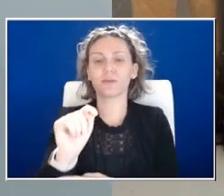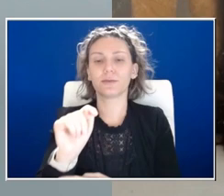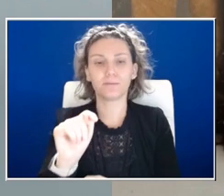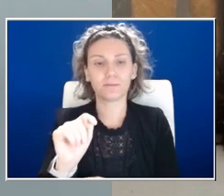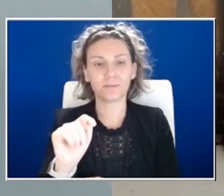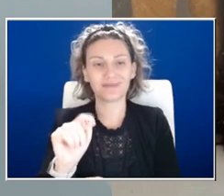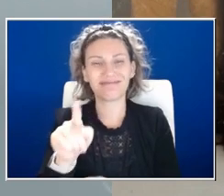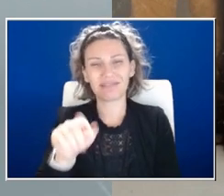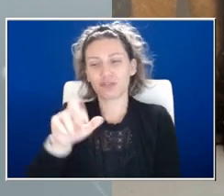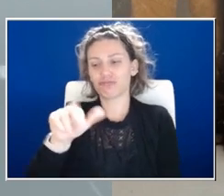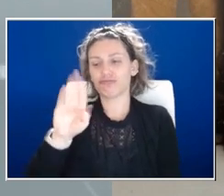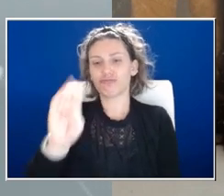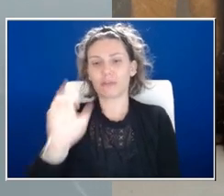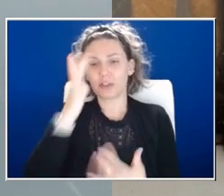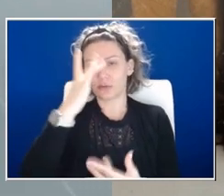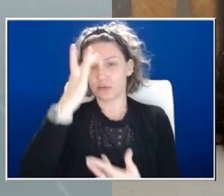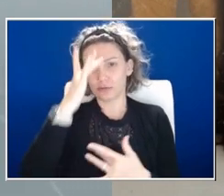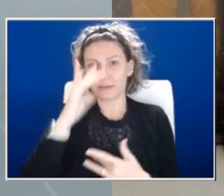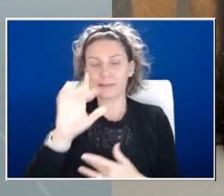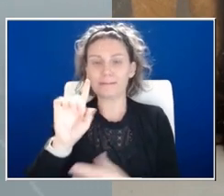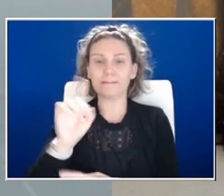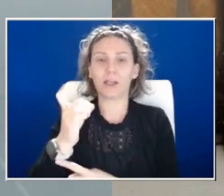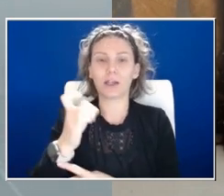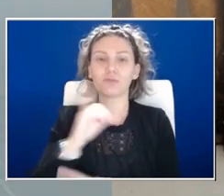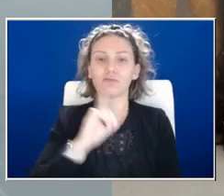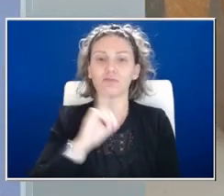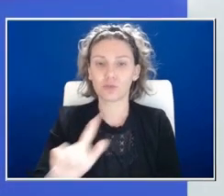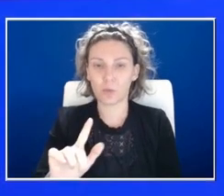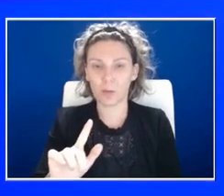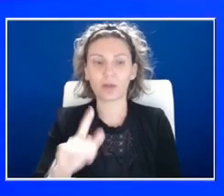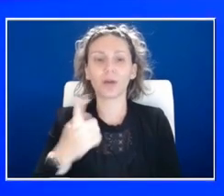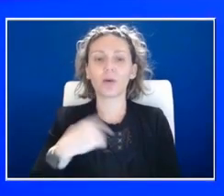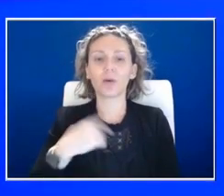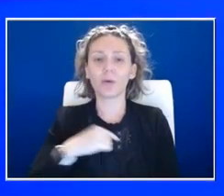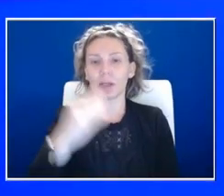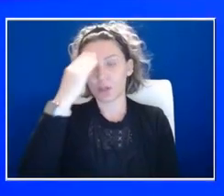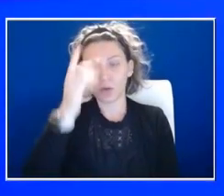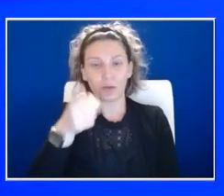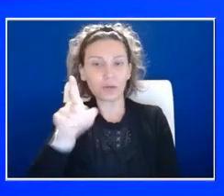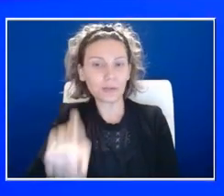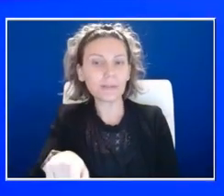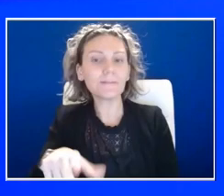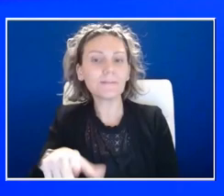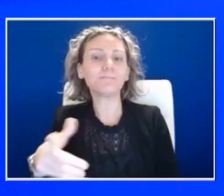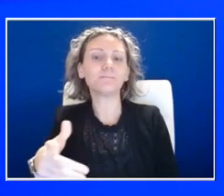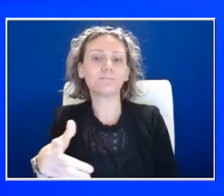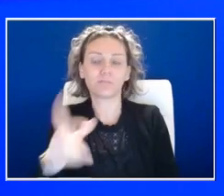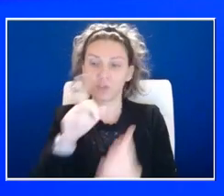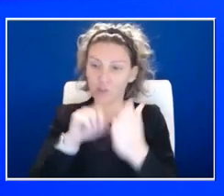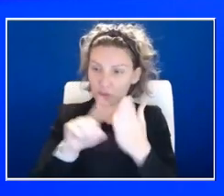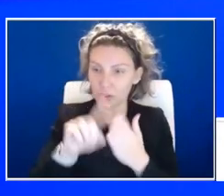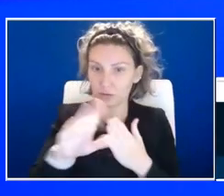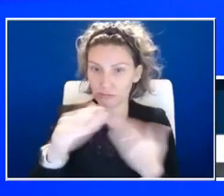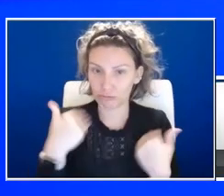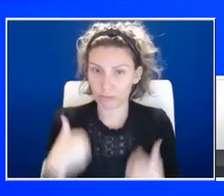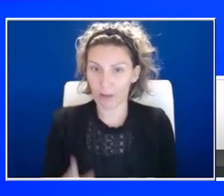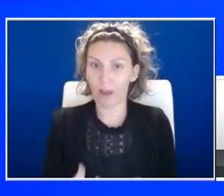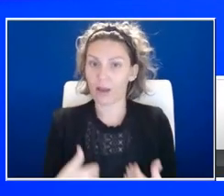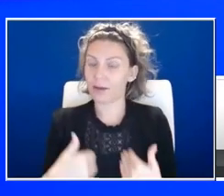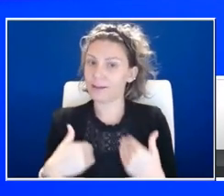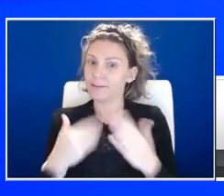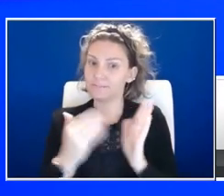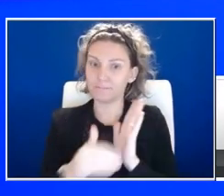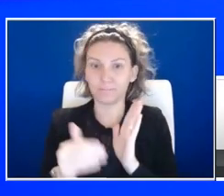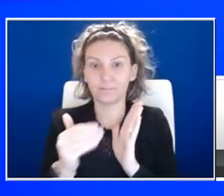and he was diagnosed at 21. And so we know that you have to be checking on your body constantly. And